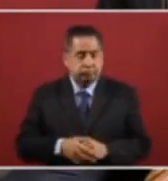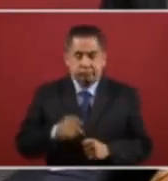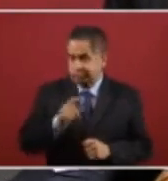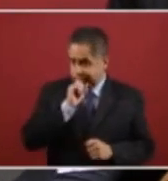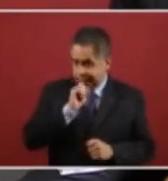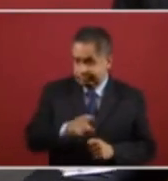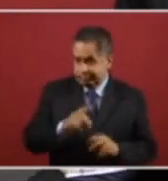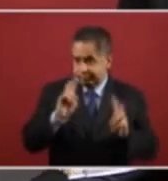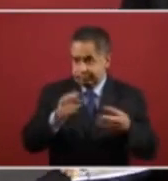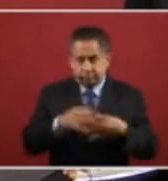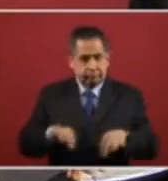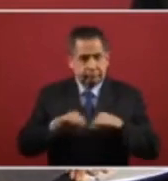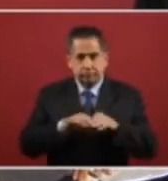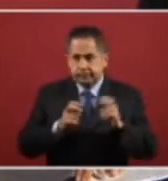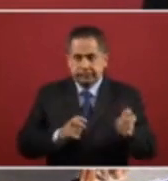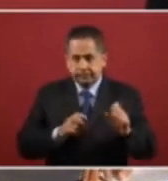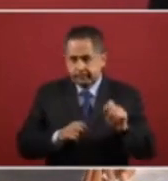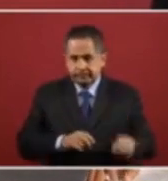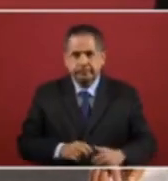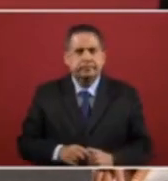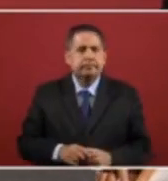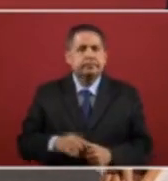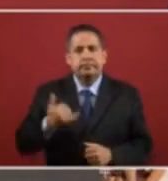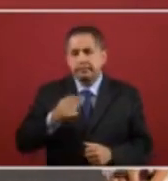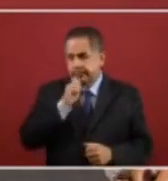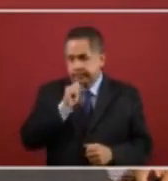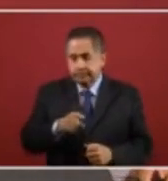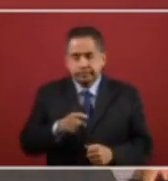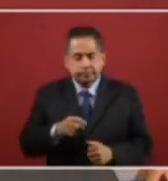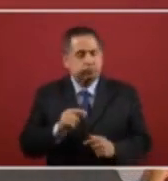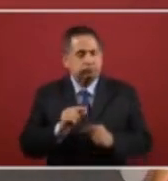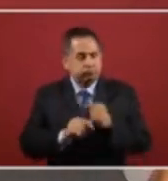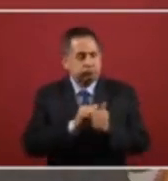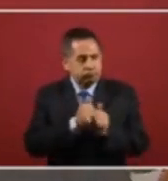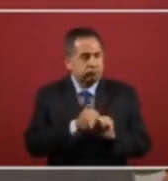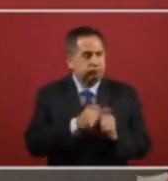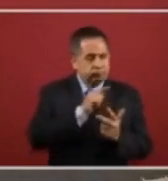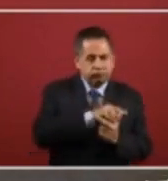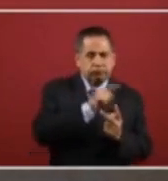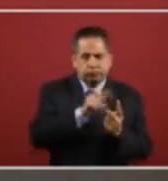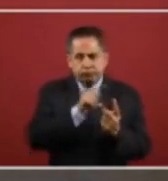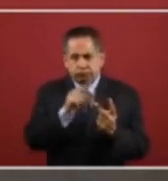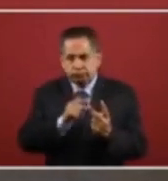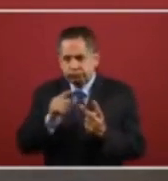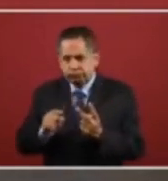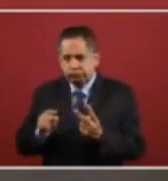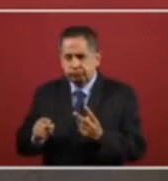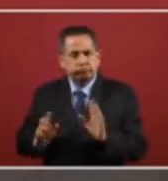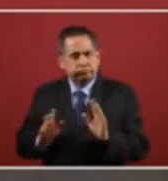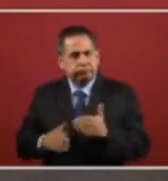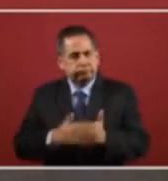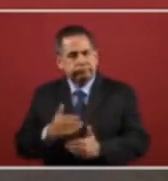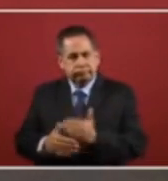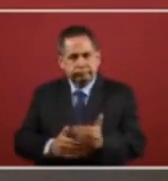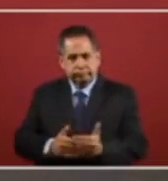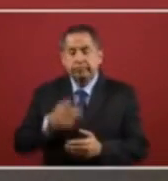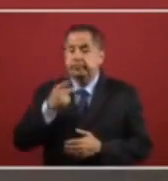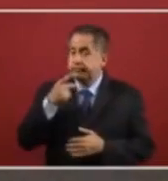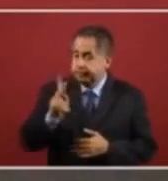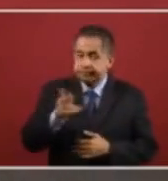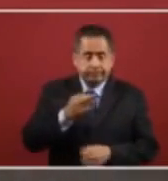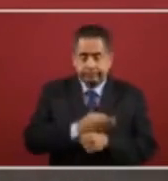And that's another matter that's important. And like this, we're going to be advancing.